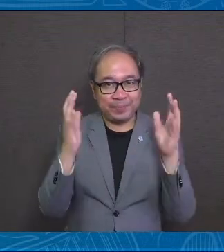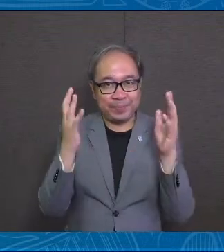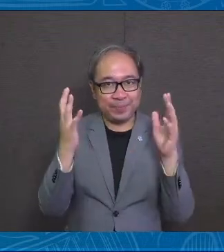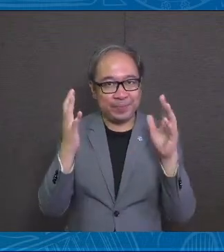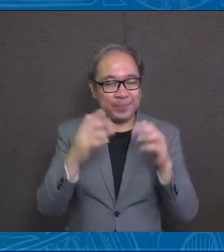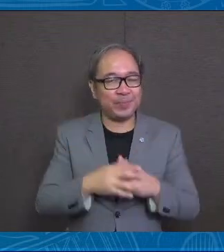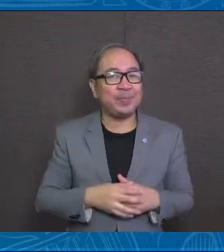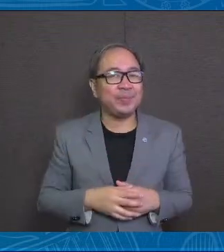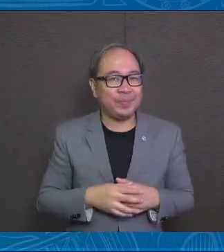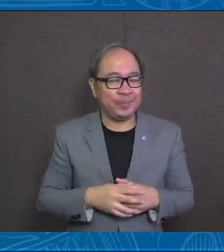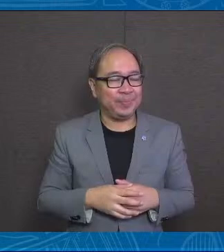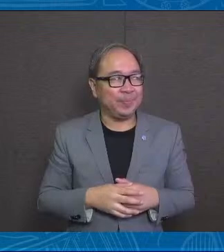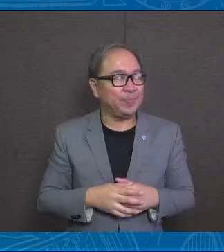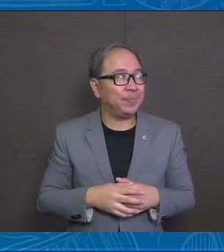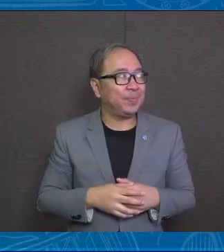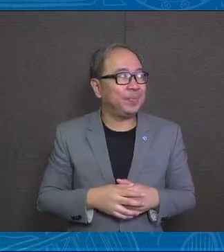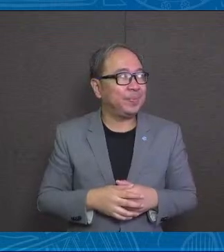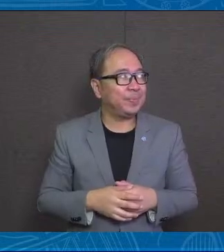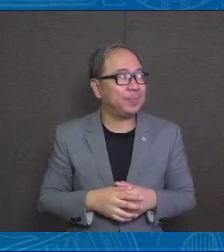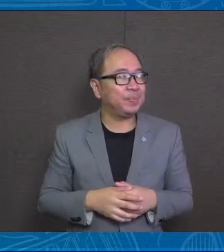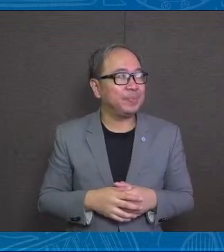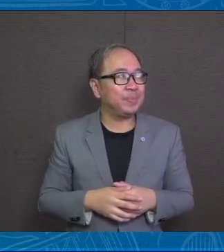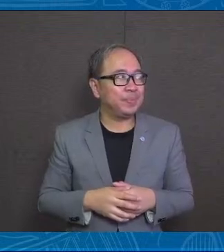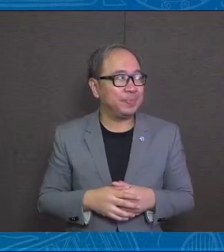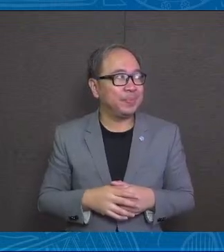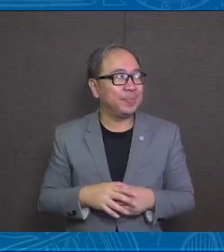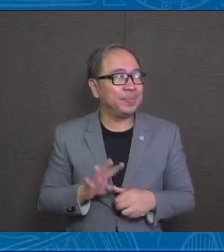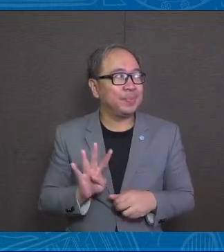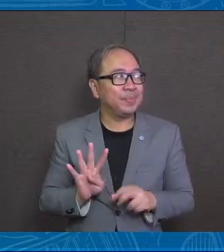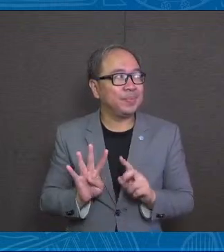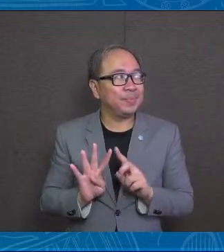Please put a hand together for Mr. Penampan, please.